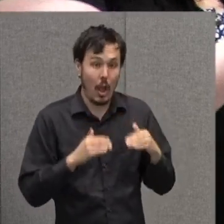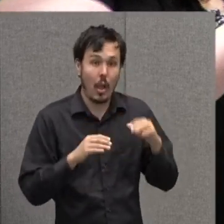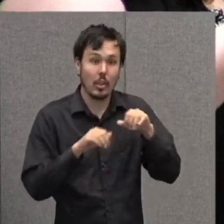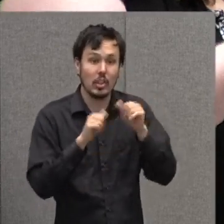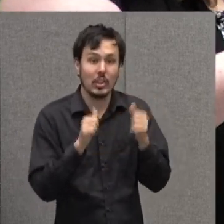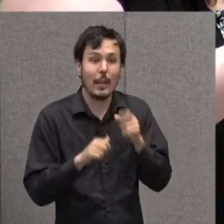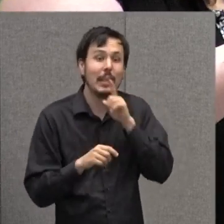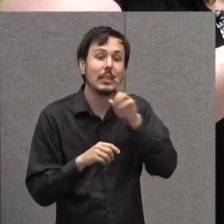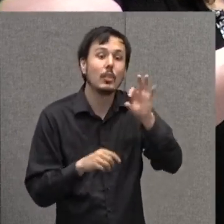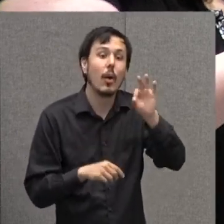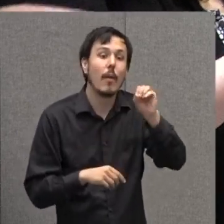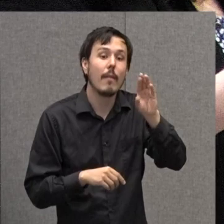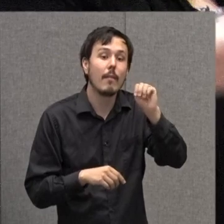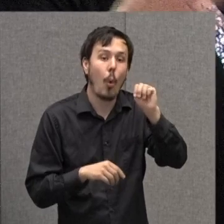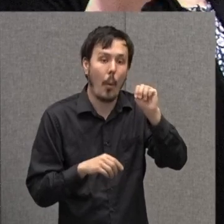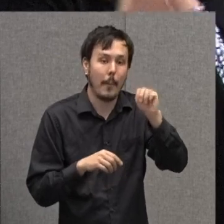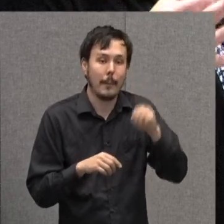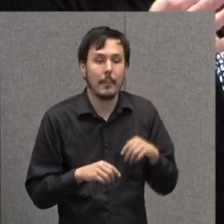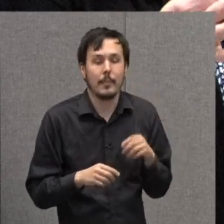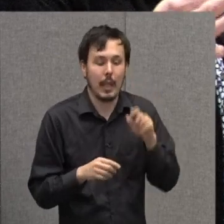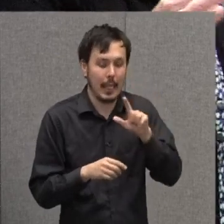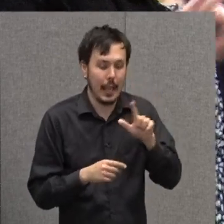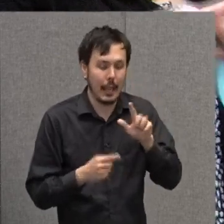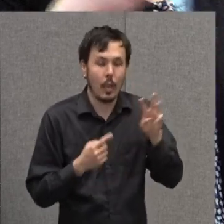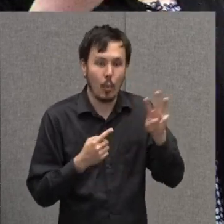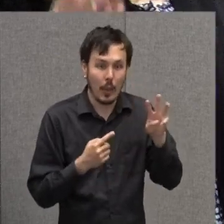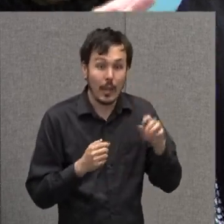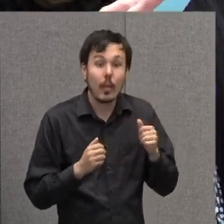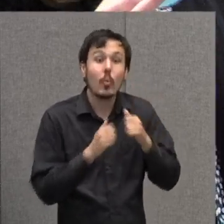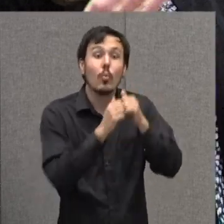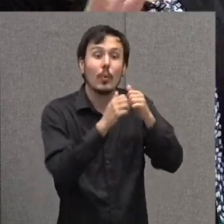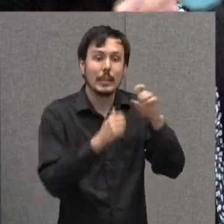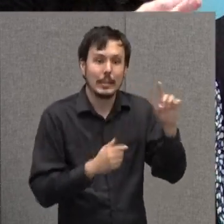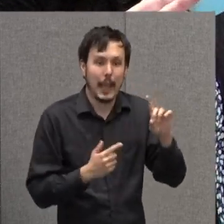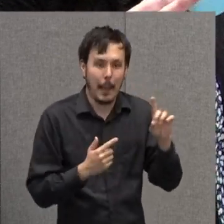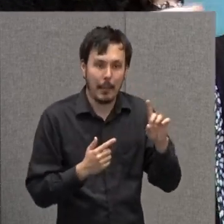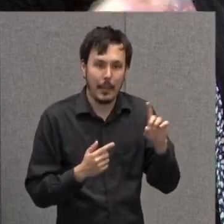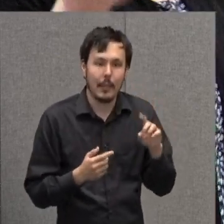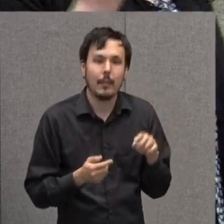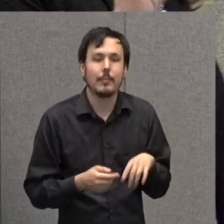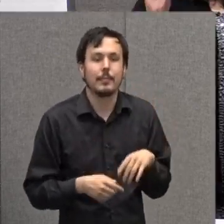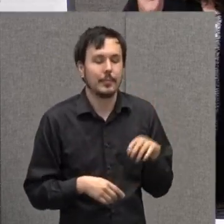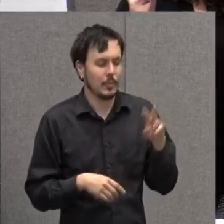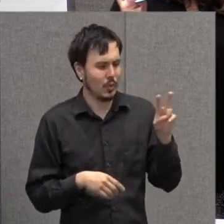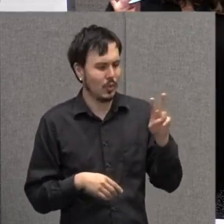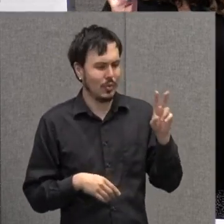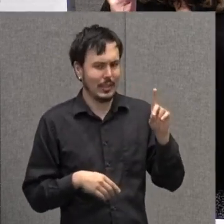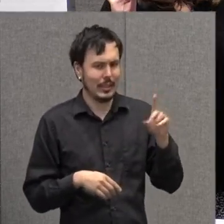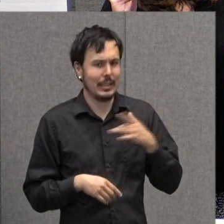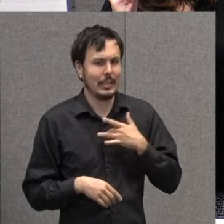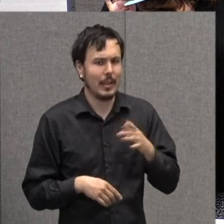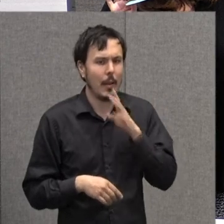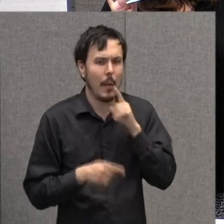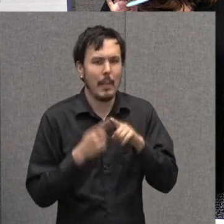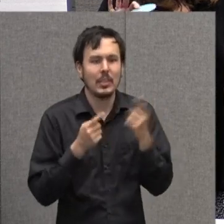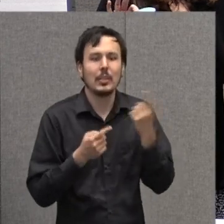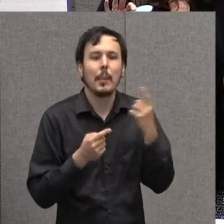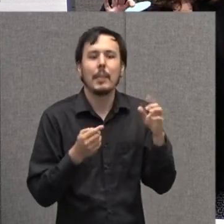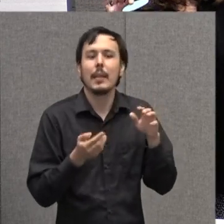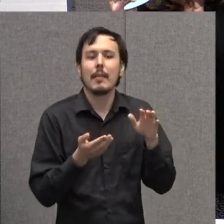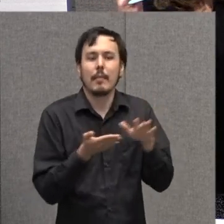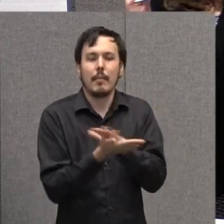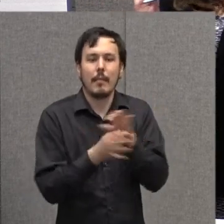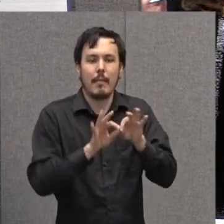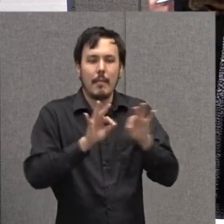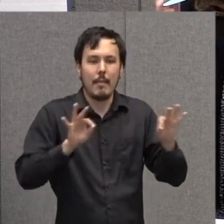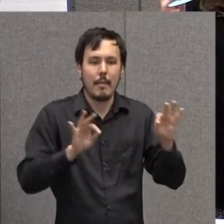it has all three dimensions. So that's the difference. If you hear somebody talking about 2D, generally they're talking about something flat. If you